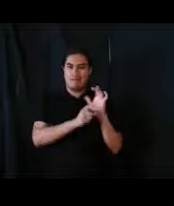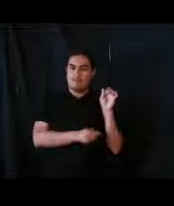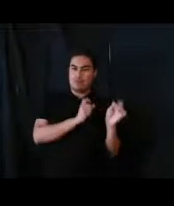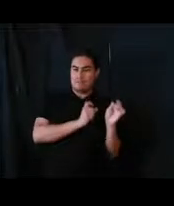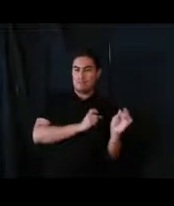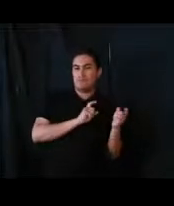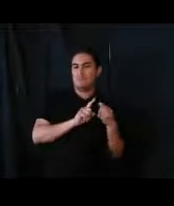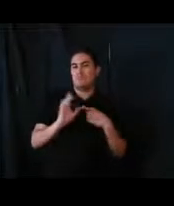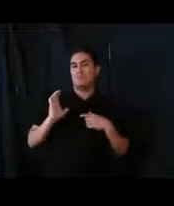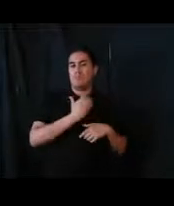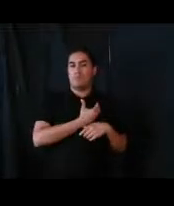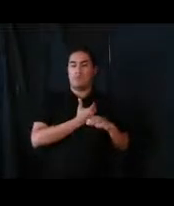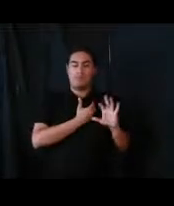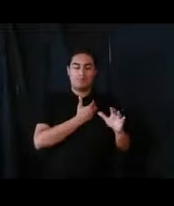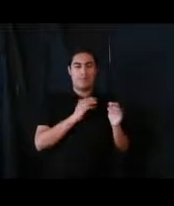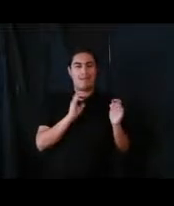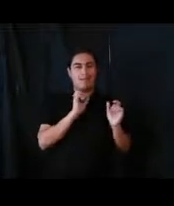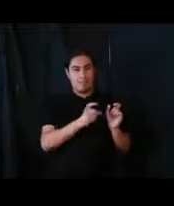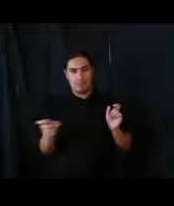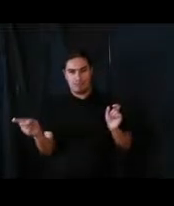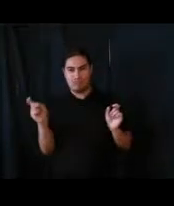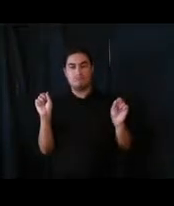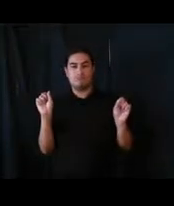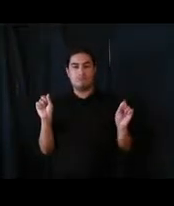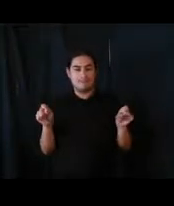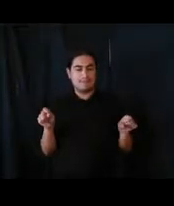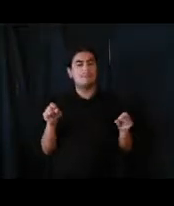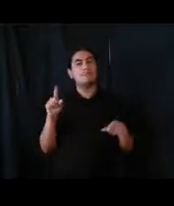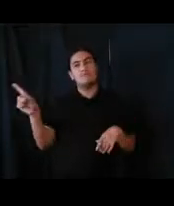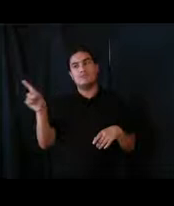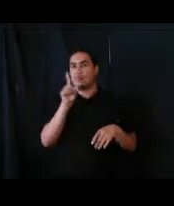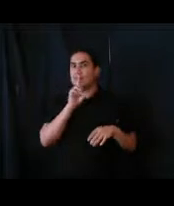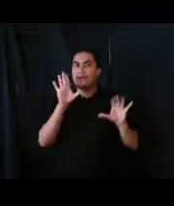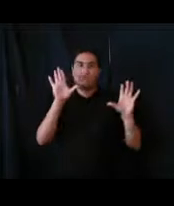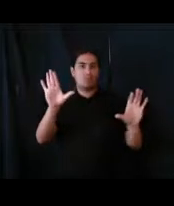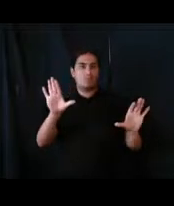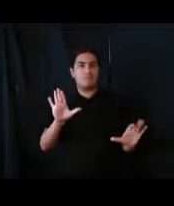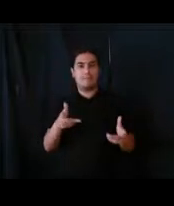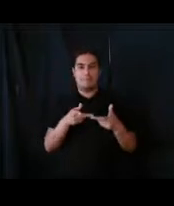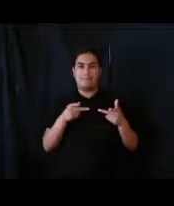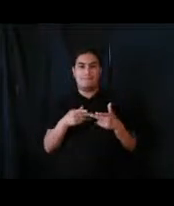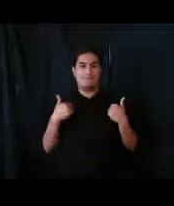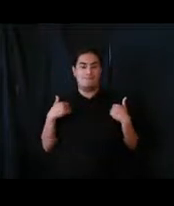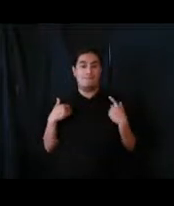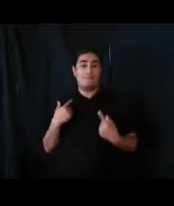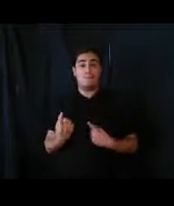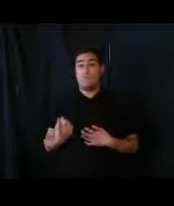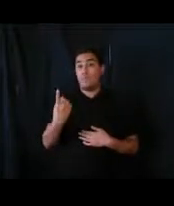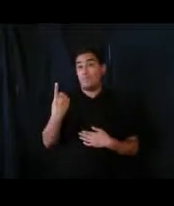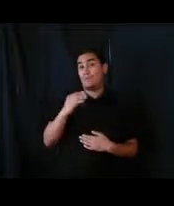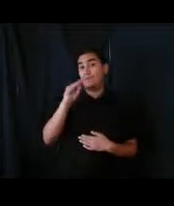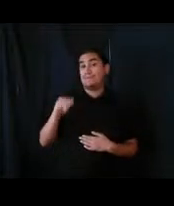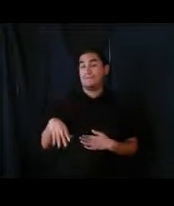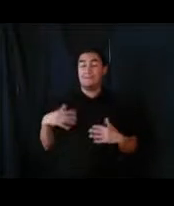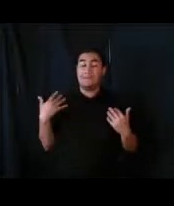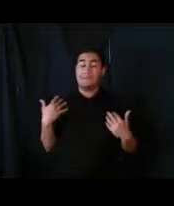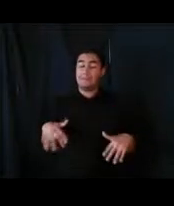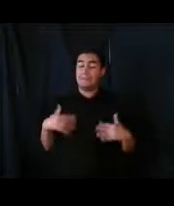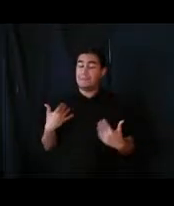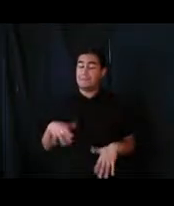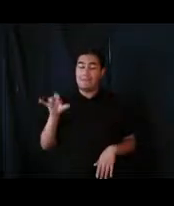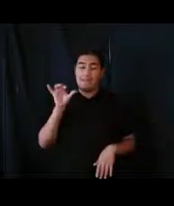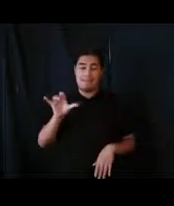to our um our allocation capacities and it's really just a great place to be in uh one percent is is exceptional i again i